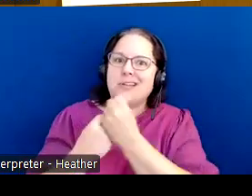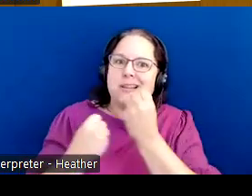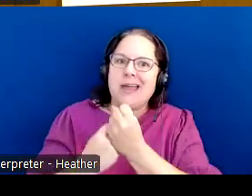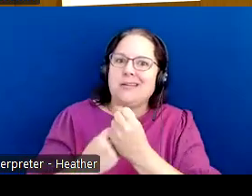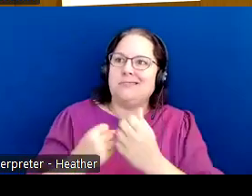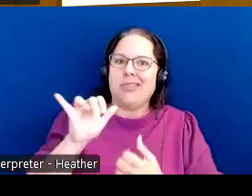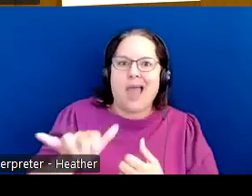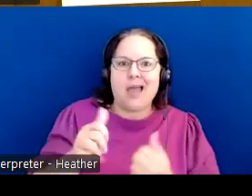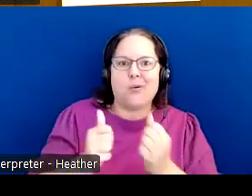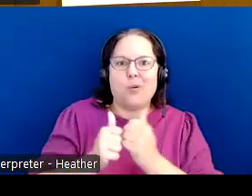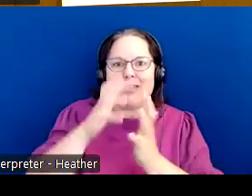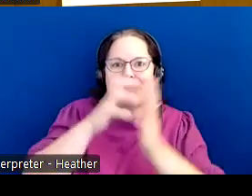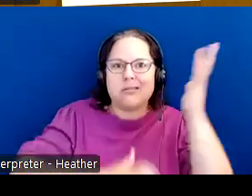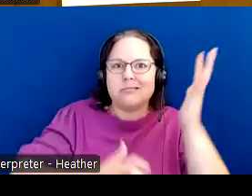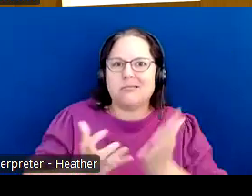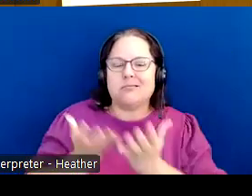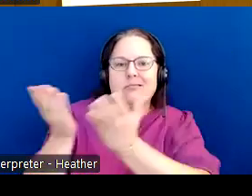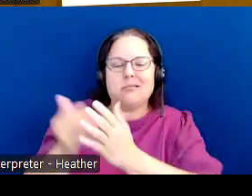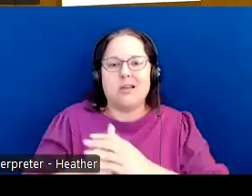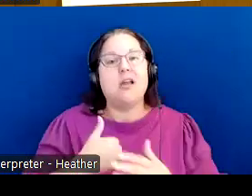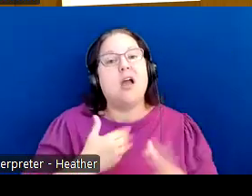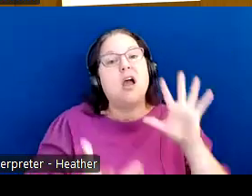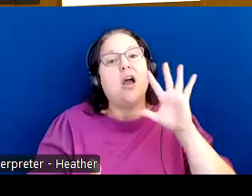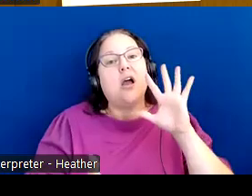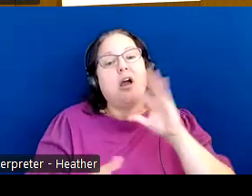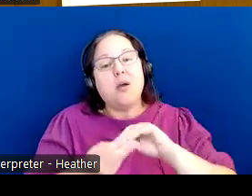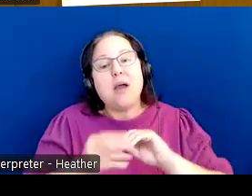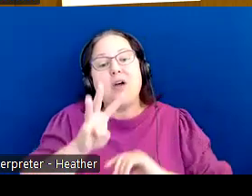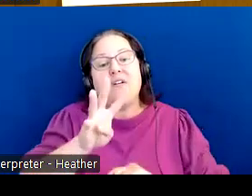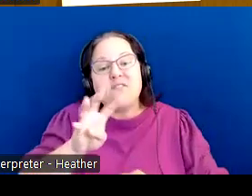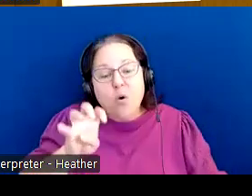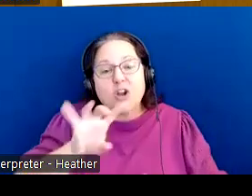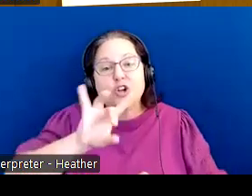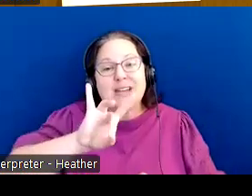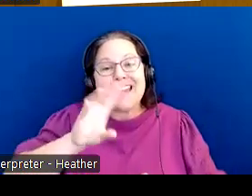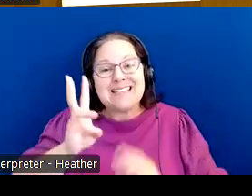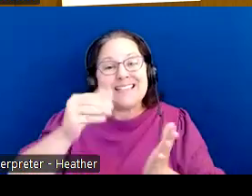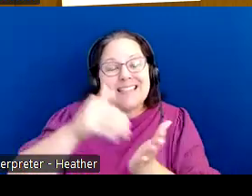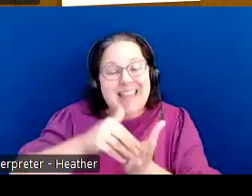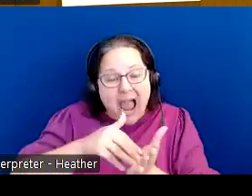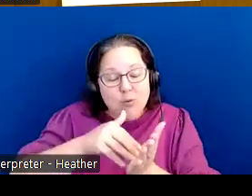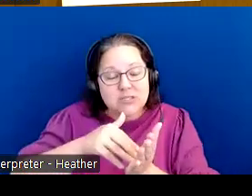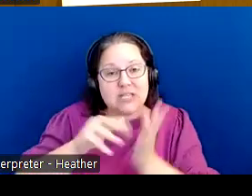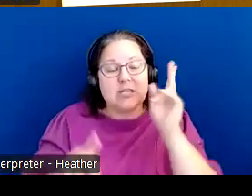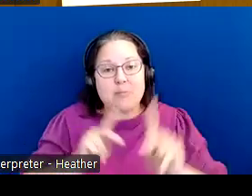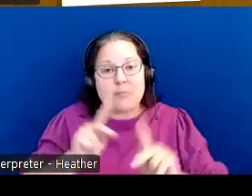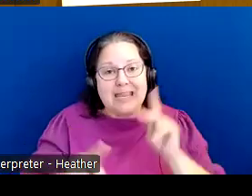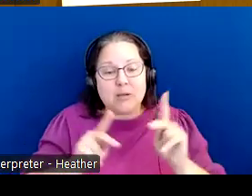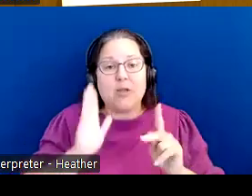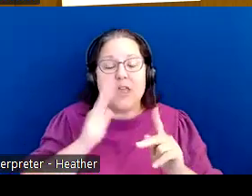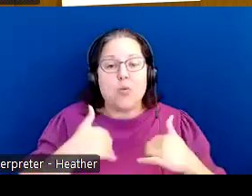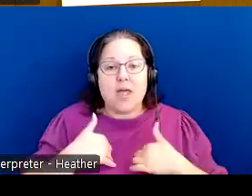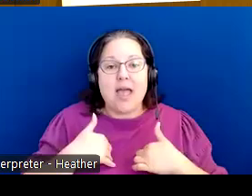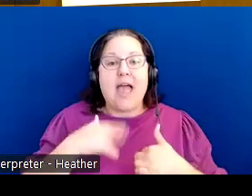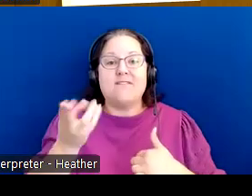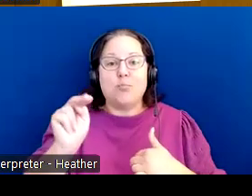often. So we have about 486,000 patients that require, sustain burn injuries each